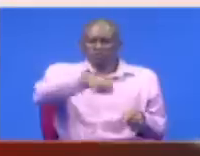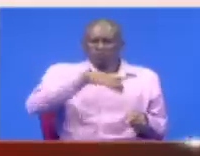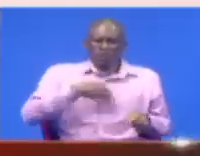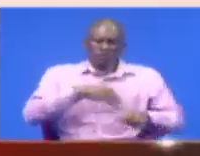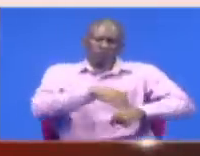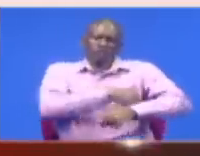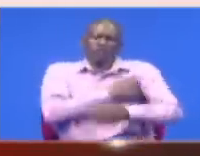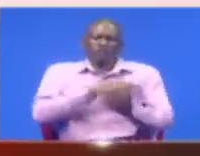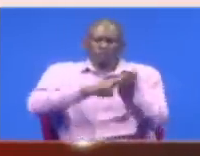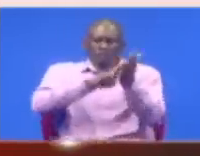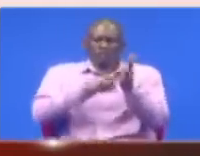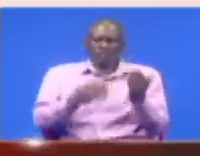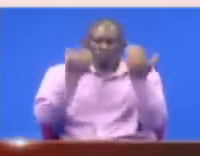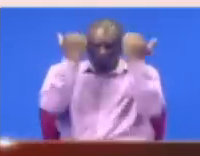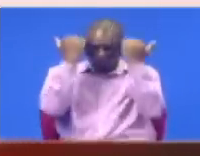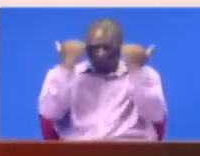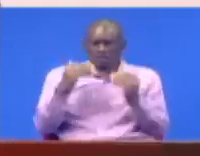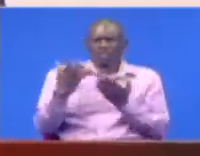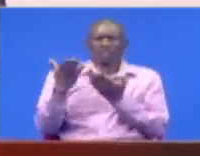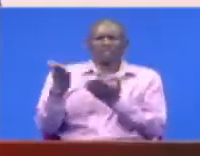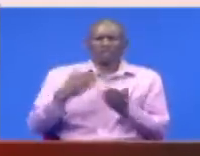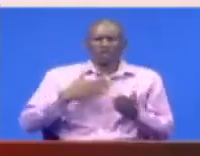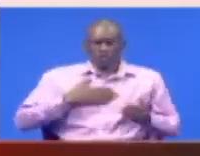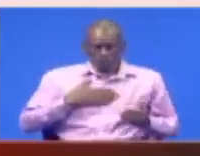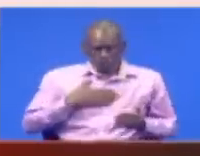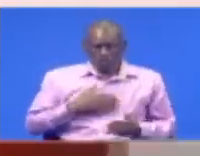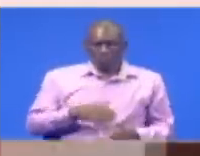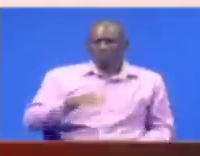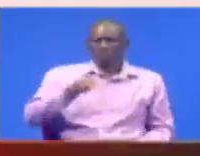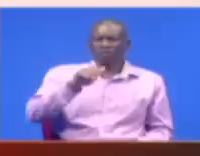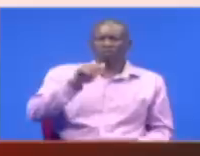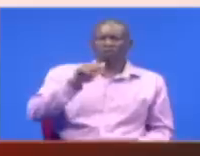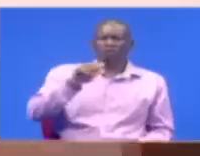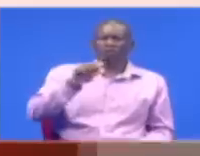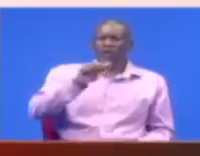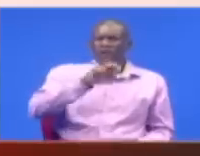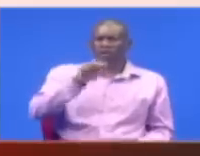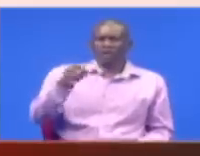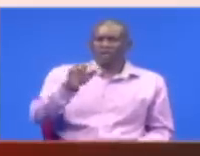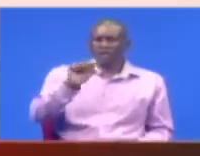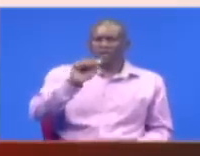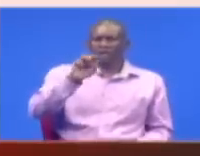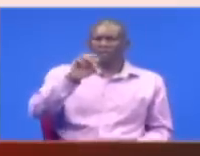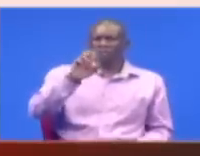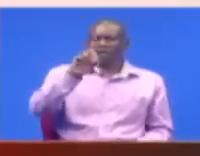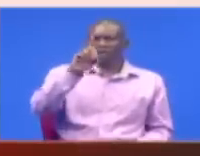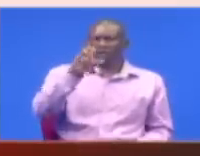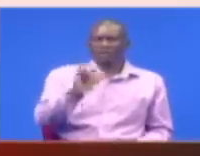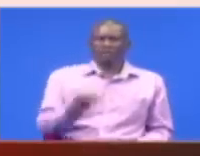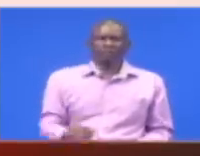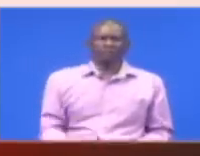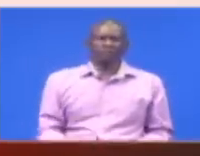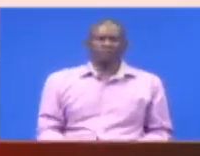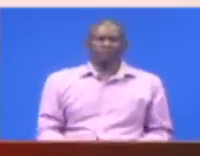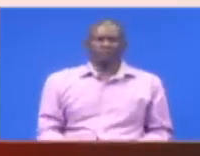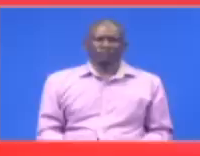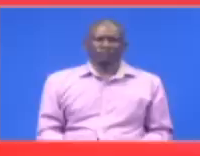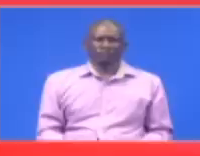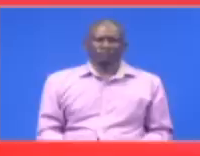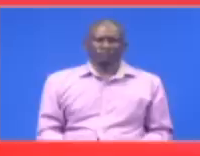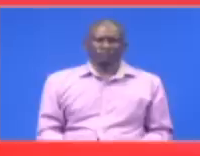Registrar of Judiciary, Honorable Anna Madi. Good morning, Senior Counsel. Good morning,